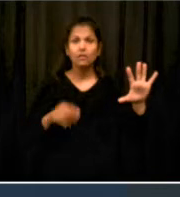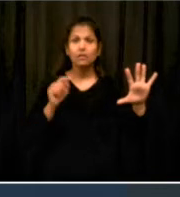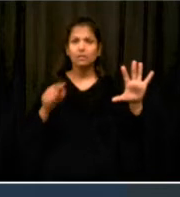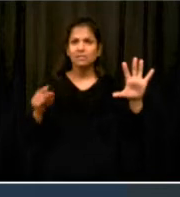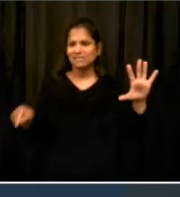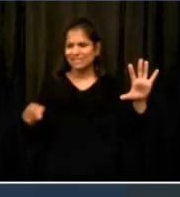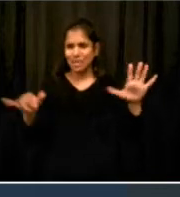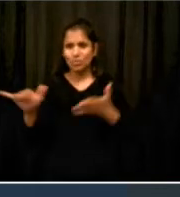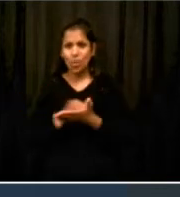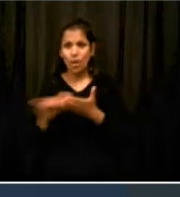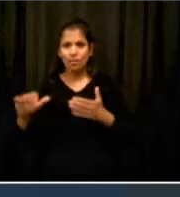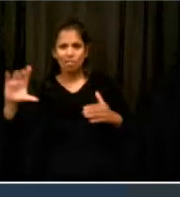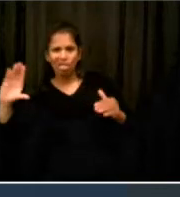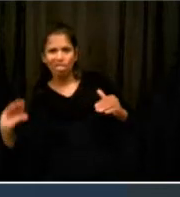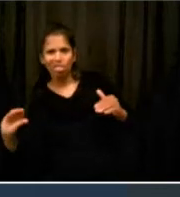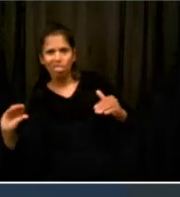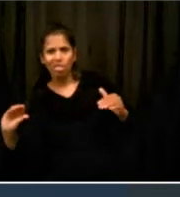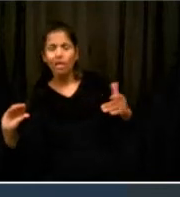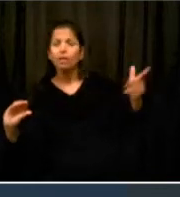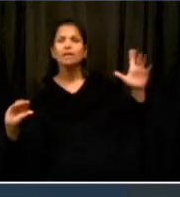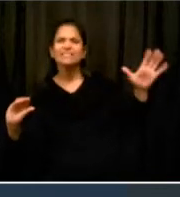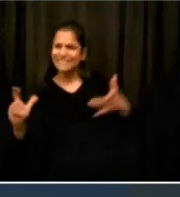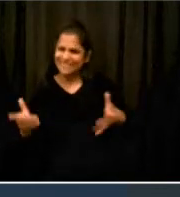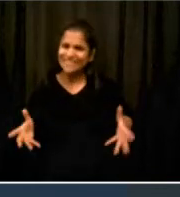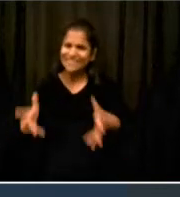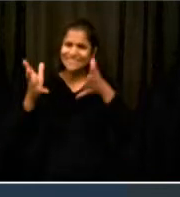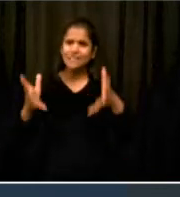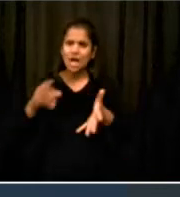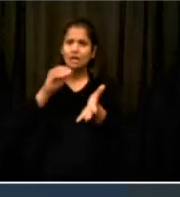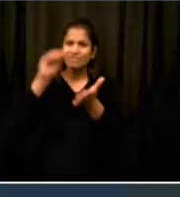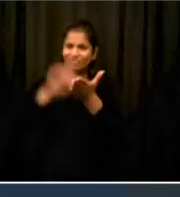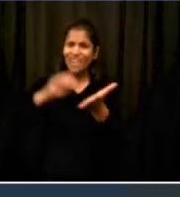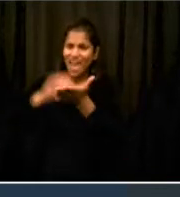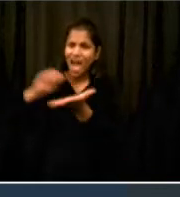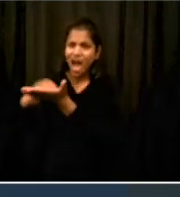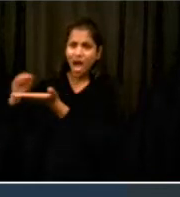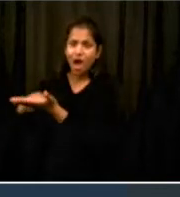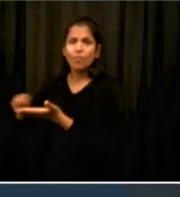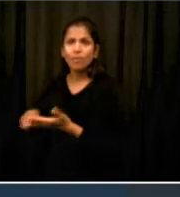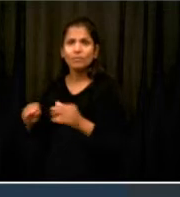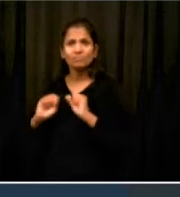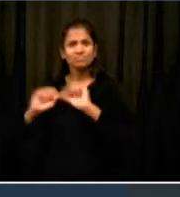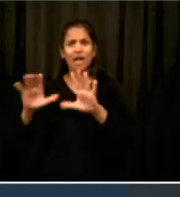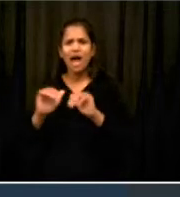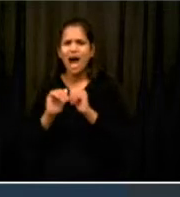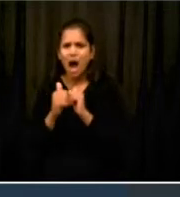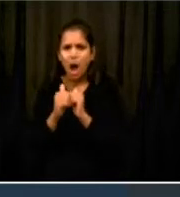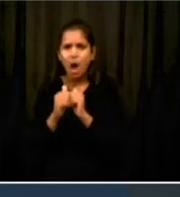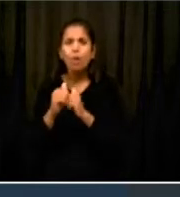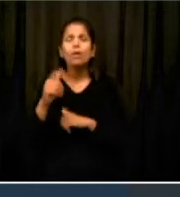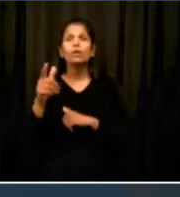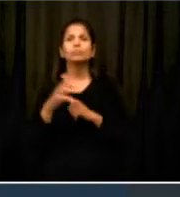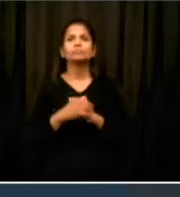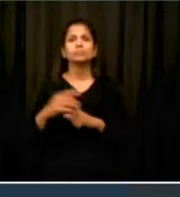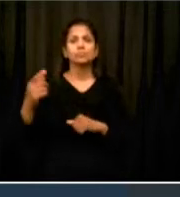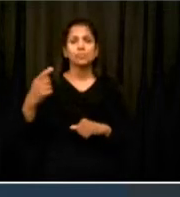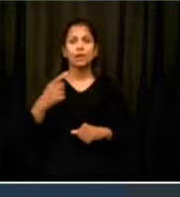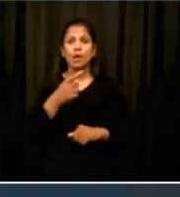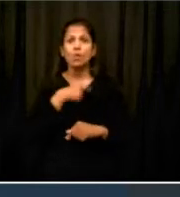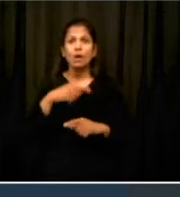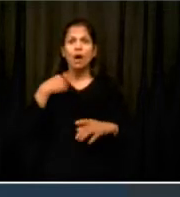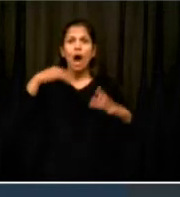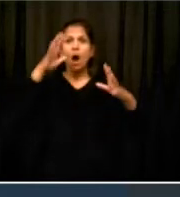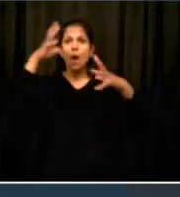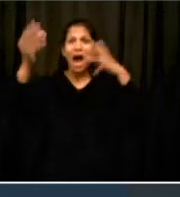York City in safe, socially distant activities, in parks and playgrounds. And that hard work, I think, is